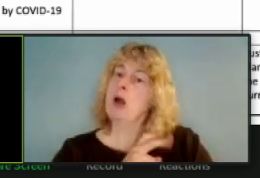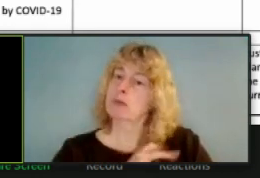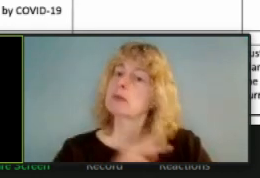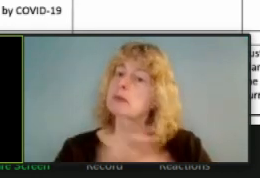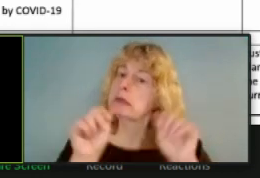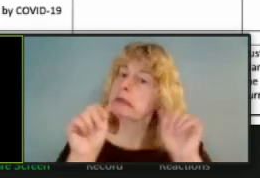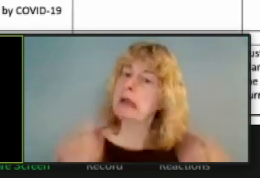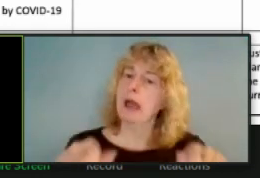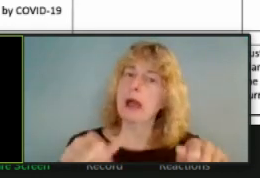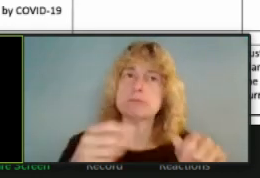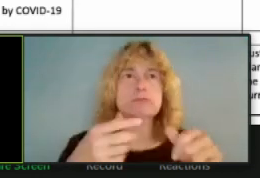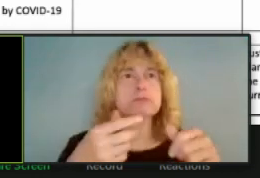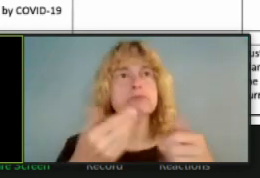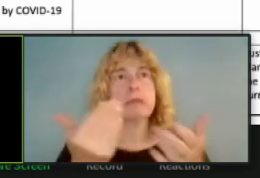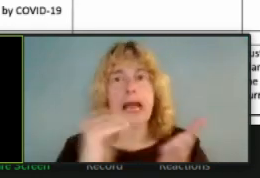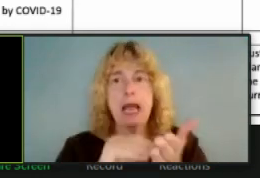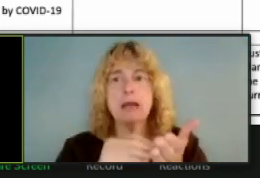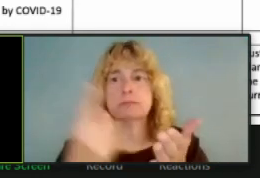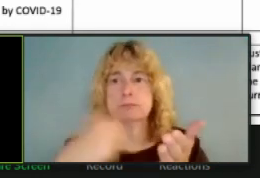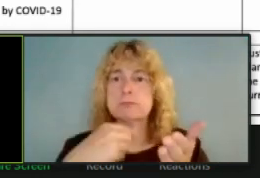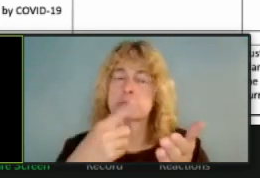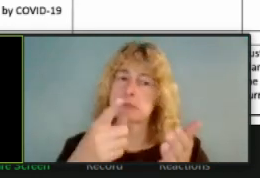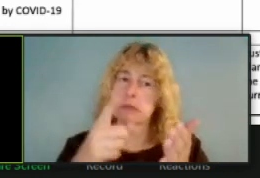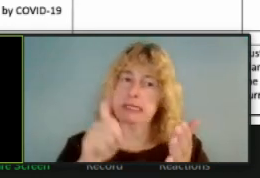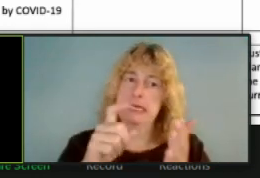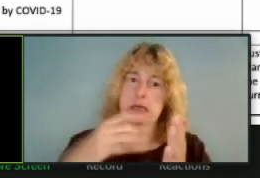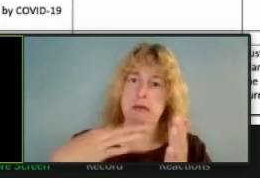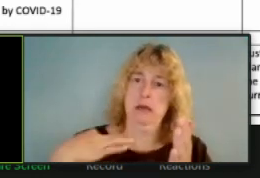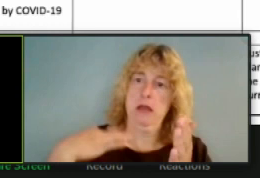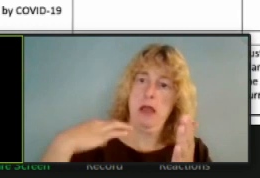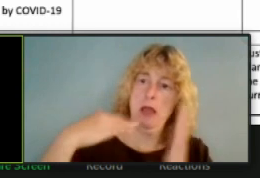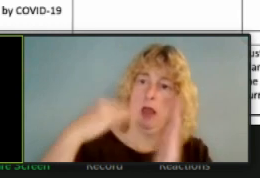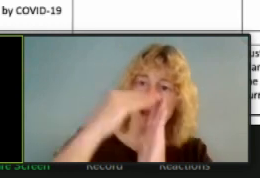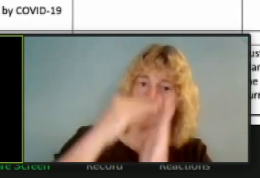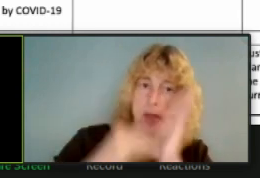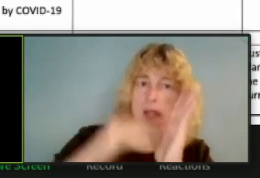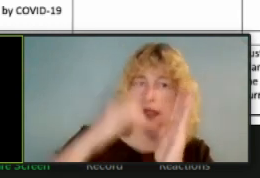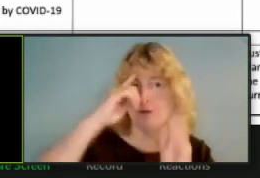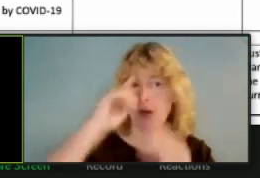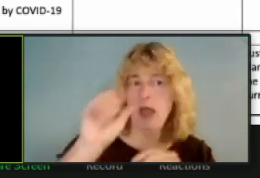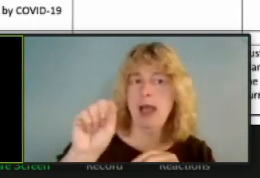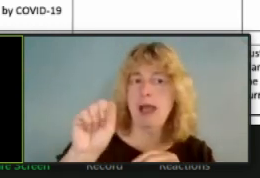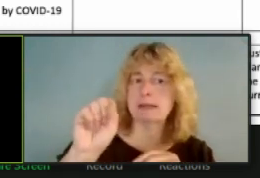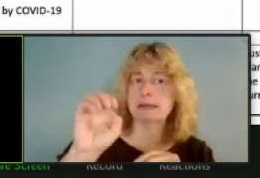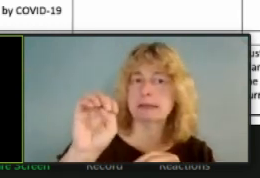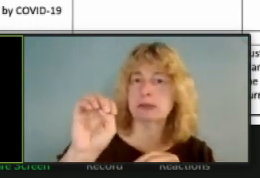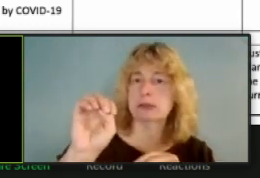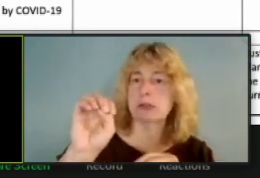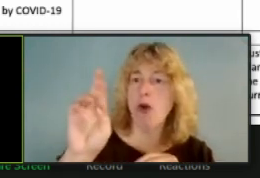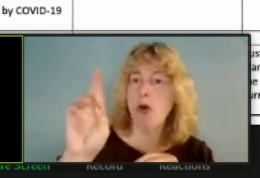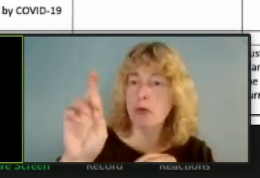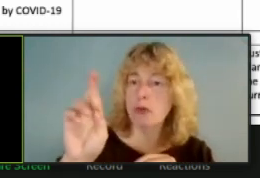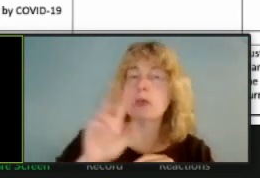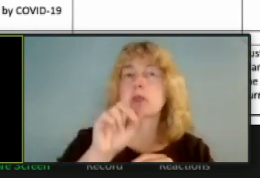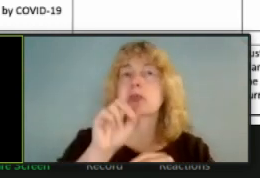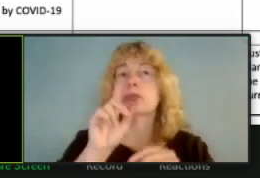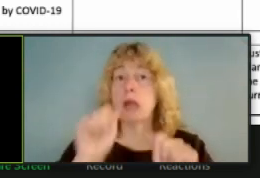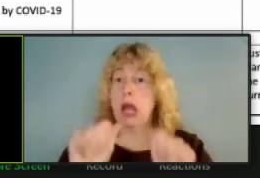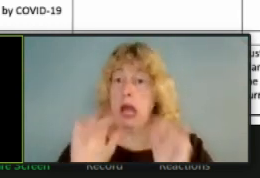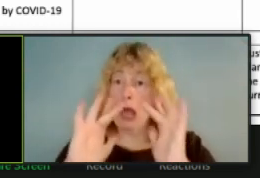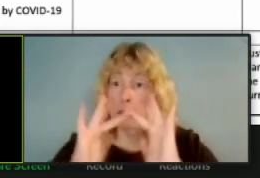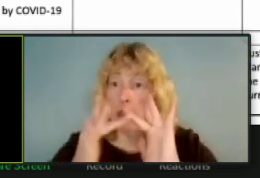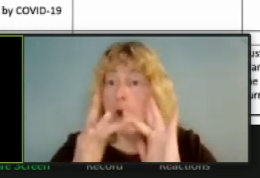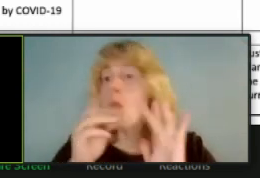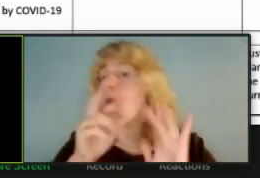actually apply for those SER. At the time they apply, they can do it online. They can contact DTE Energy. We're actually doing